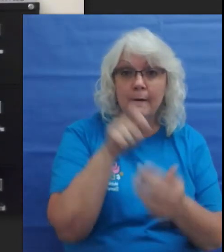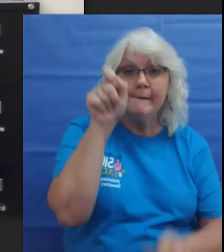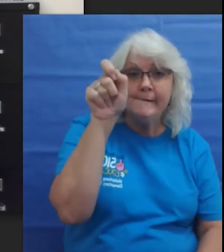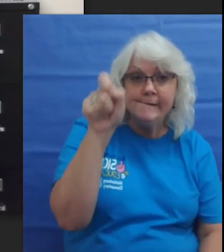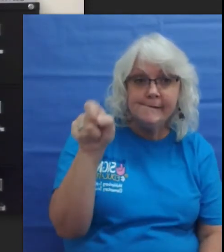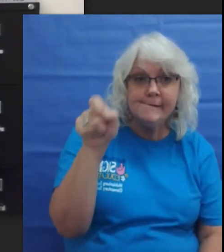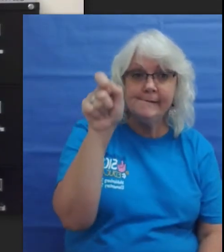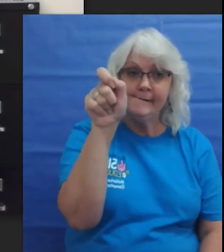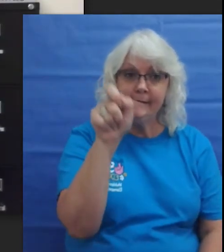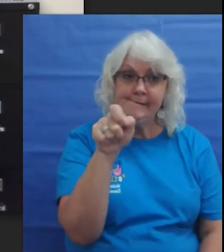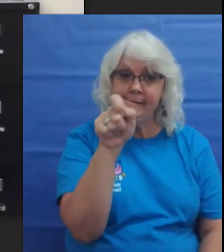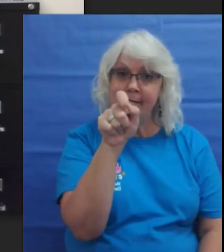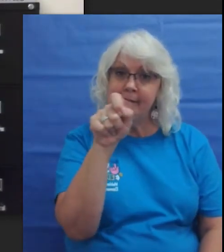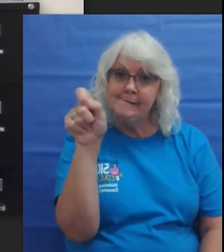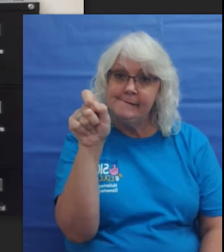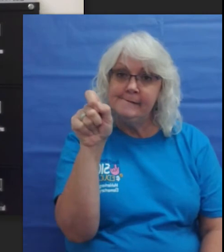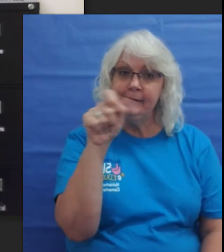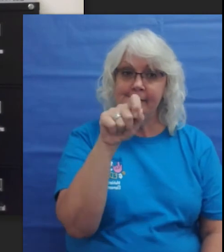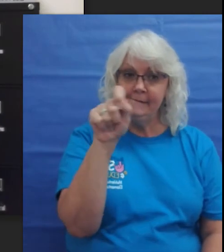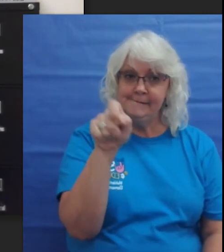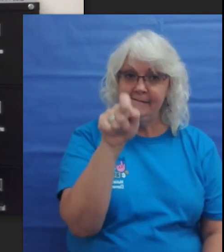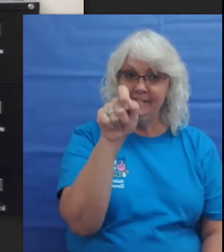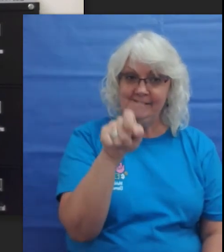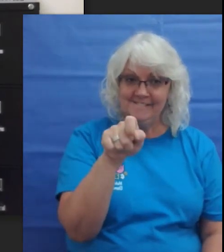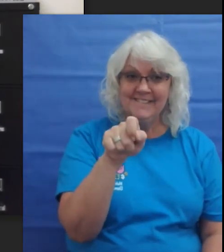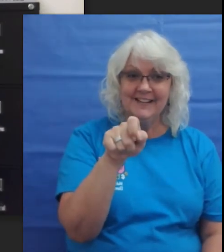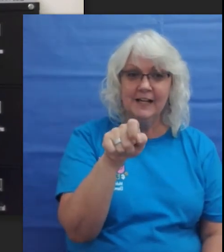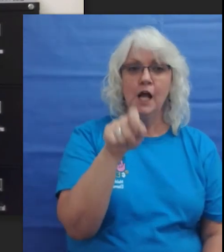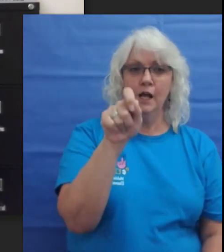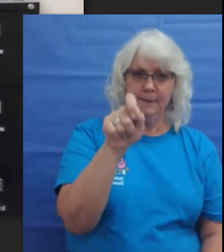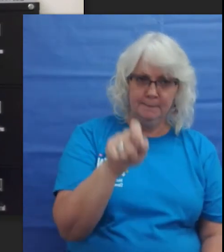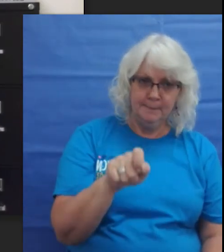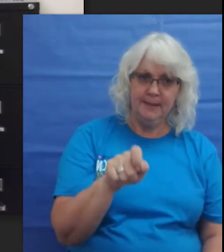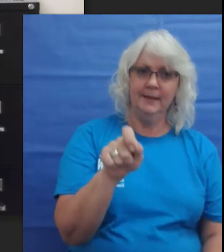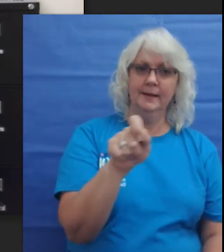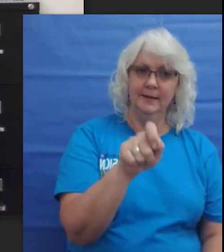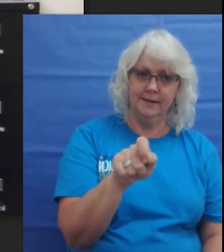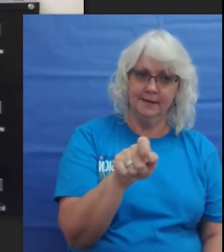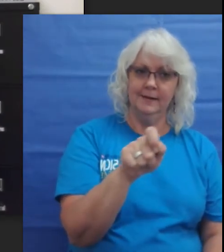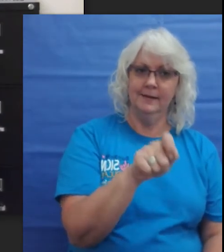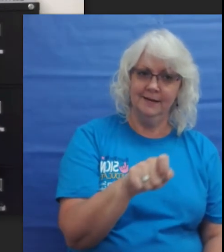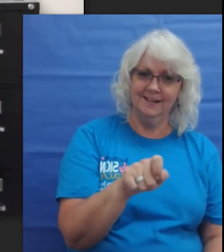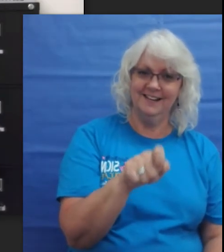okay? So you're going to trace the alphabet.